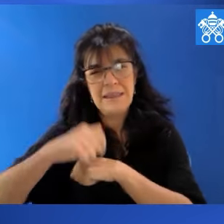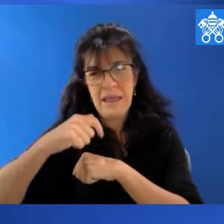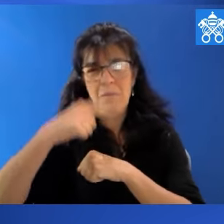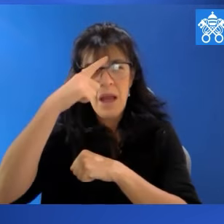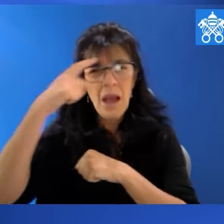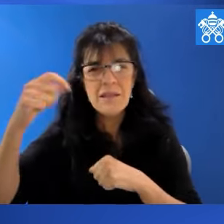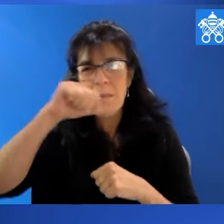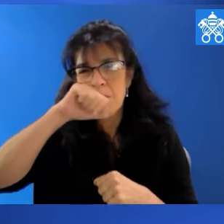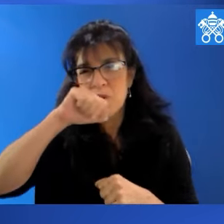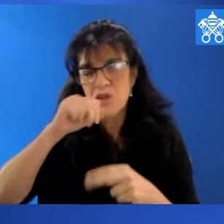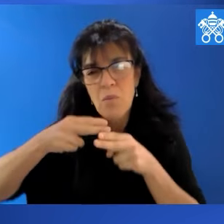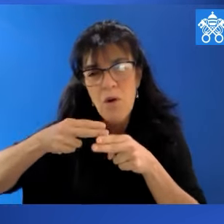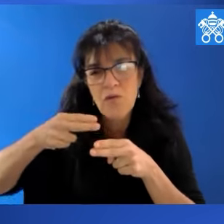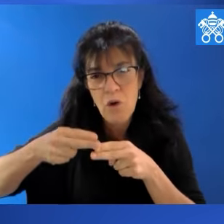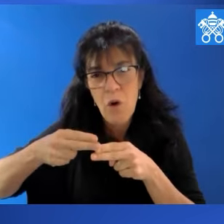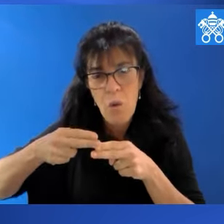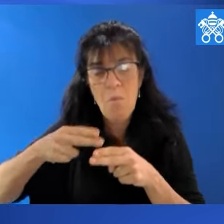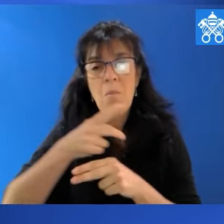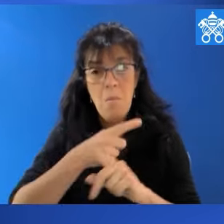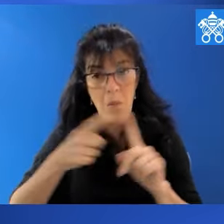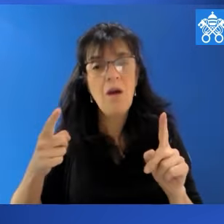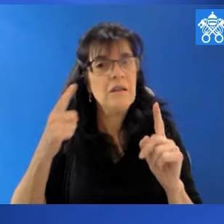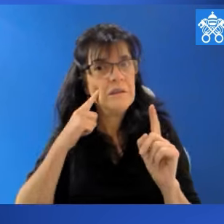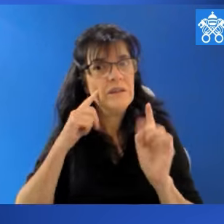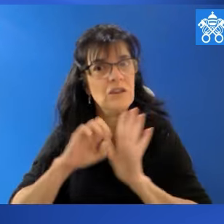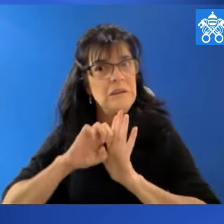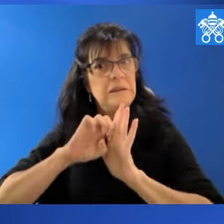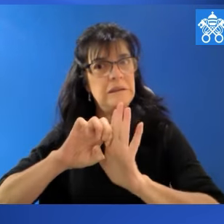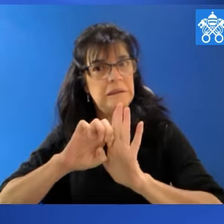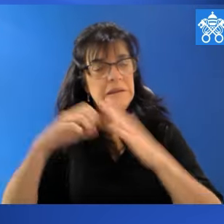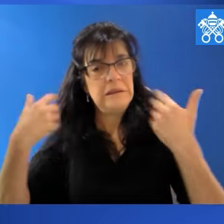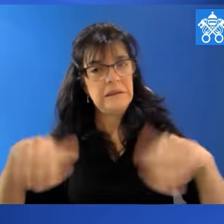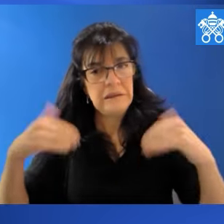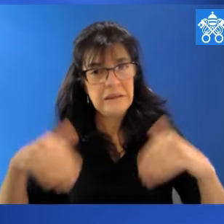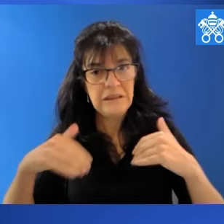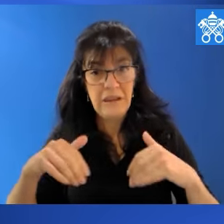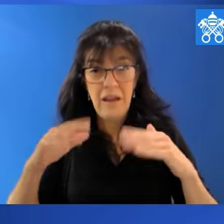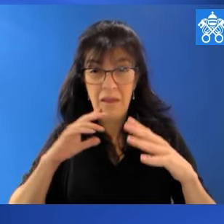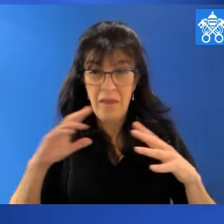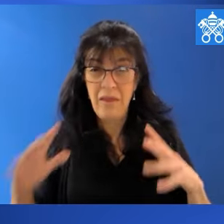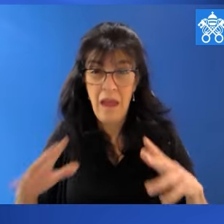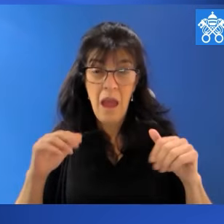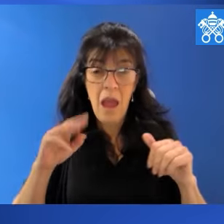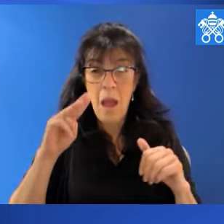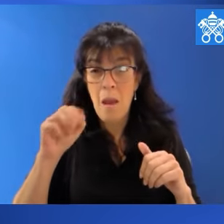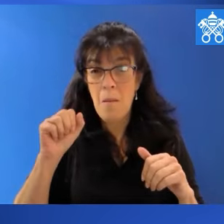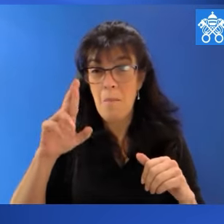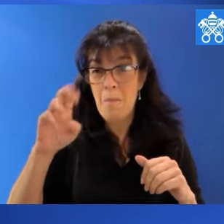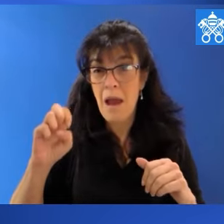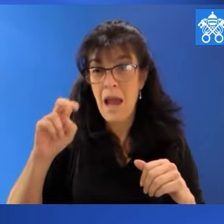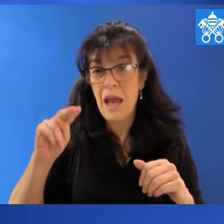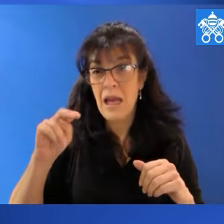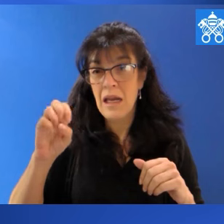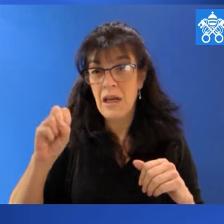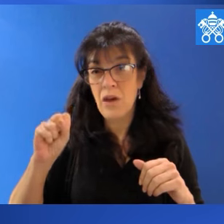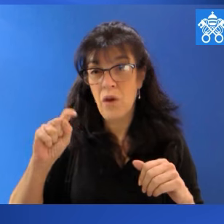is emblematic. The Mare Nostrum, a place of communication between peoples and civilizations,